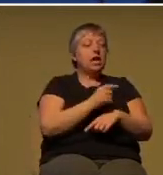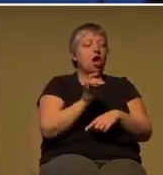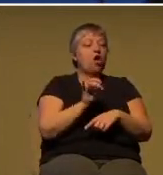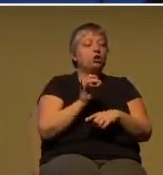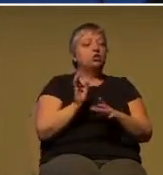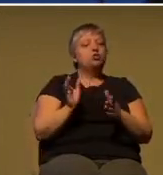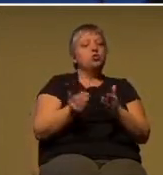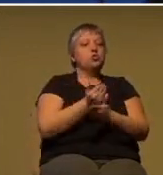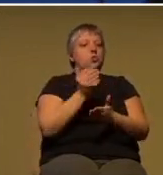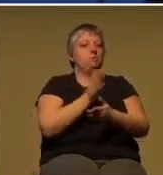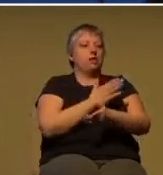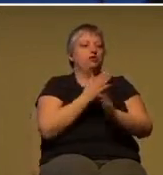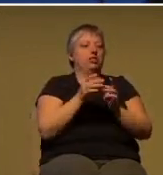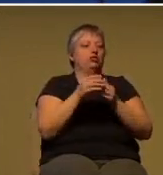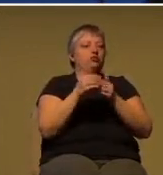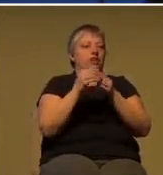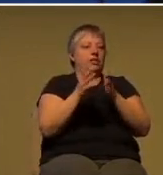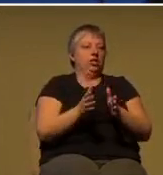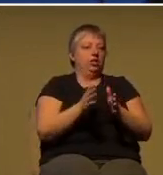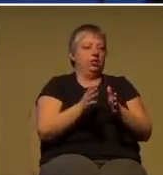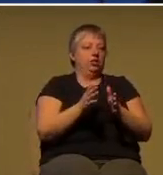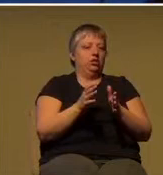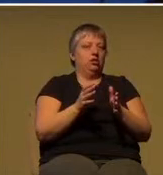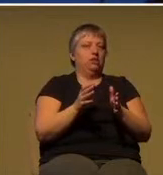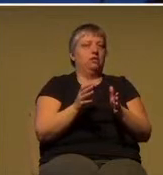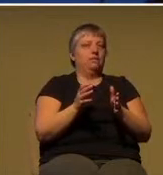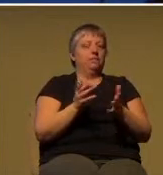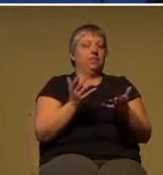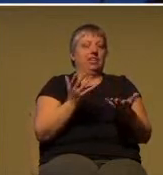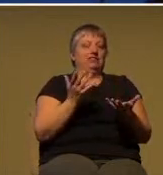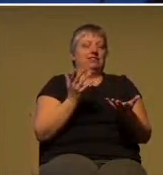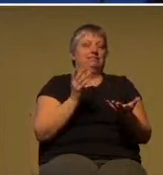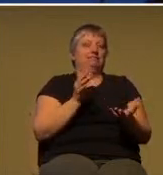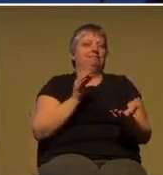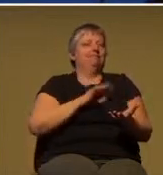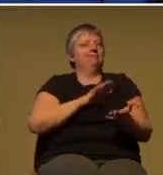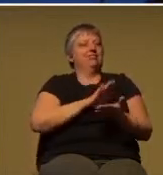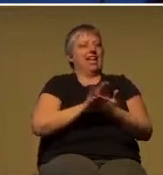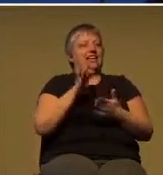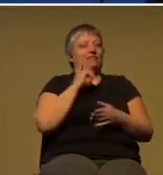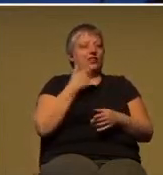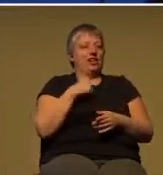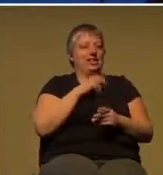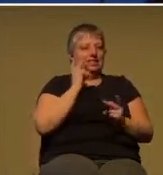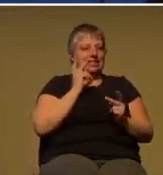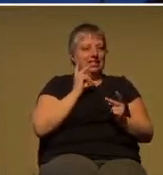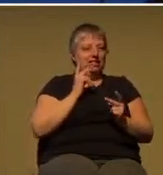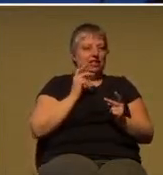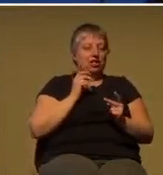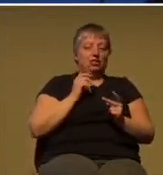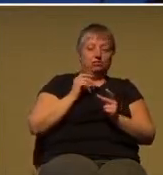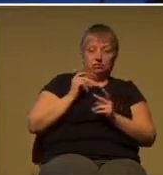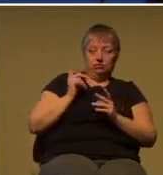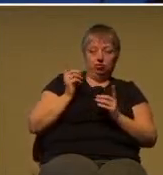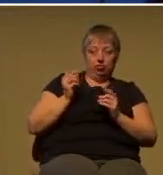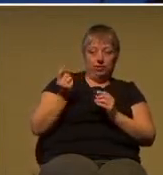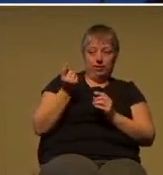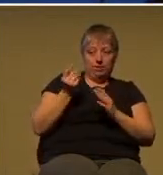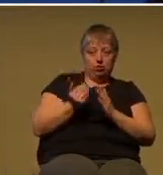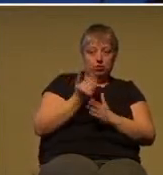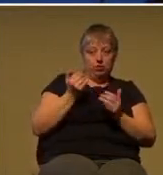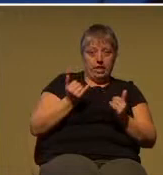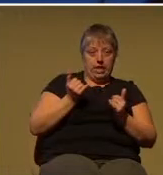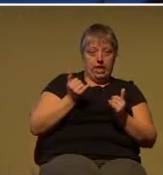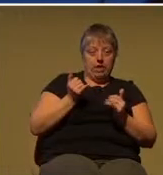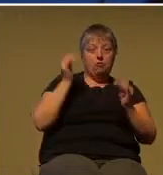music director, which also was a real treat for us. And he said, we're doing something new today. And he says, we're